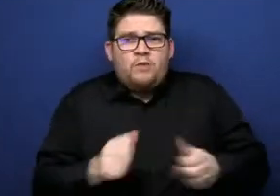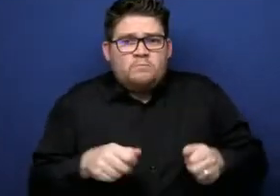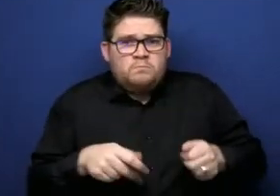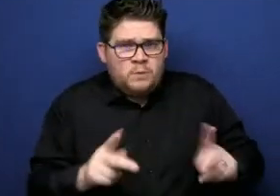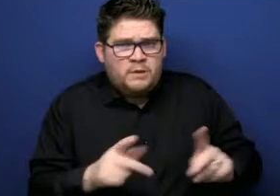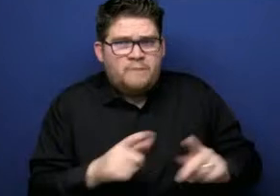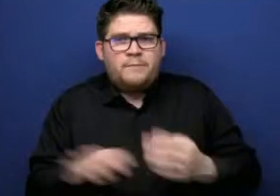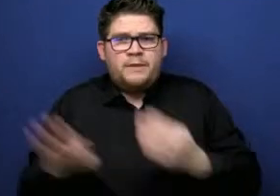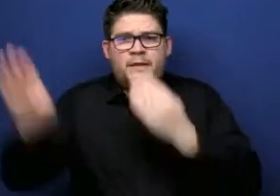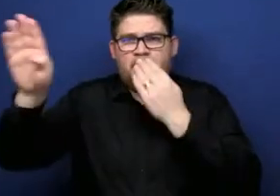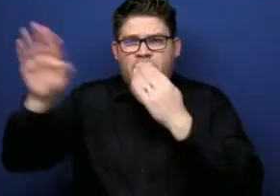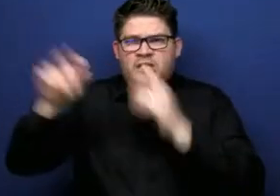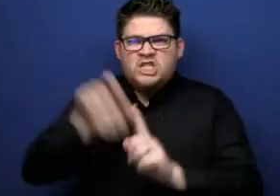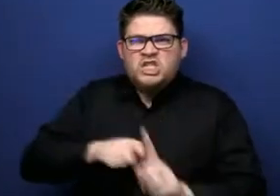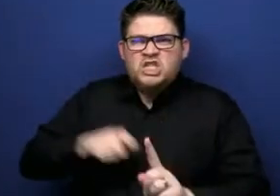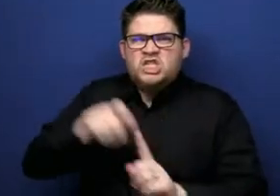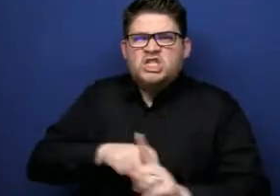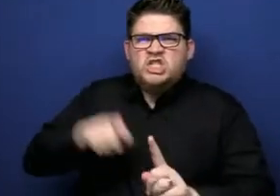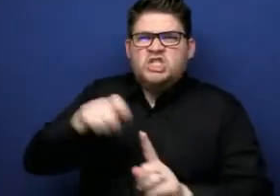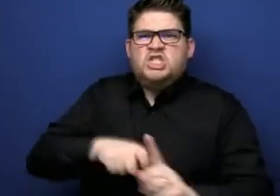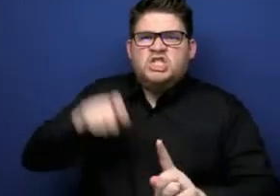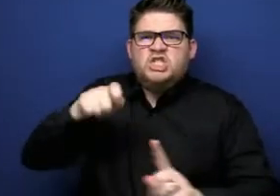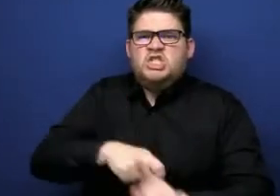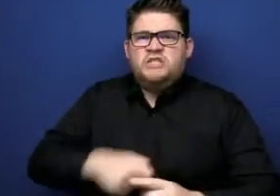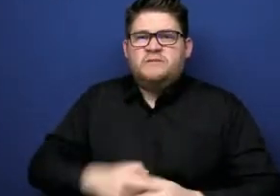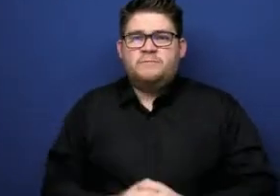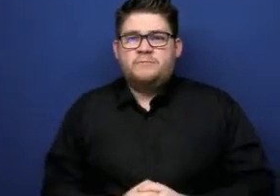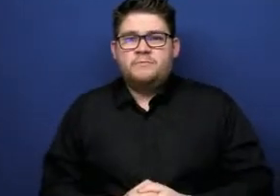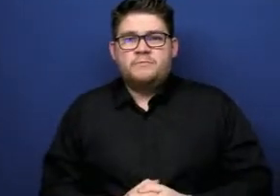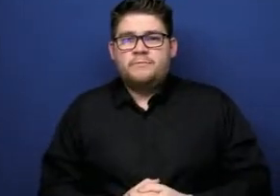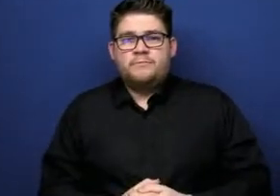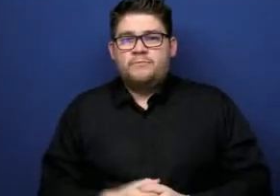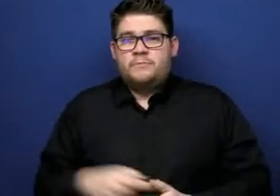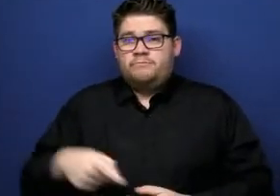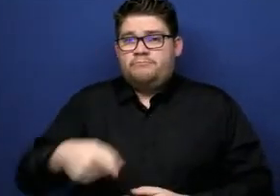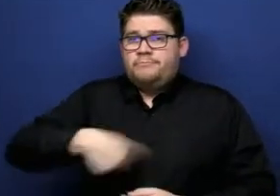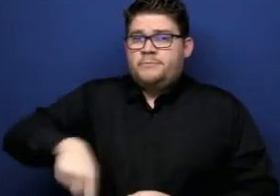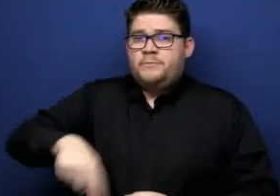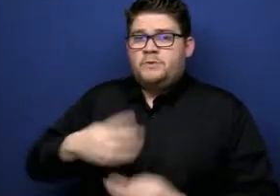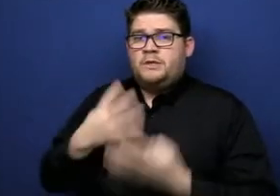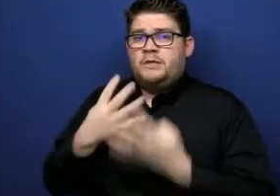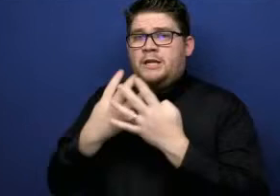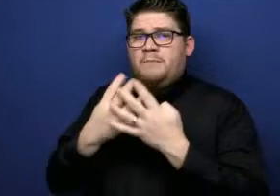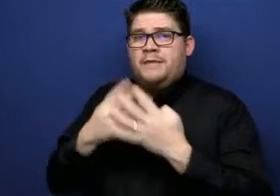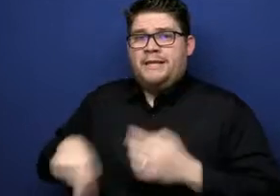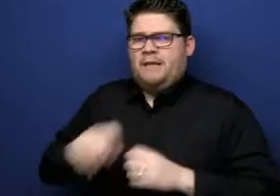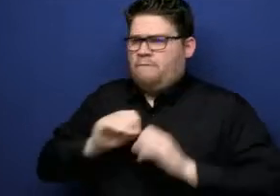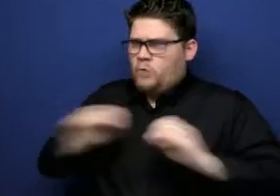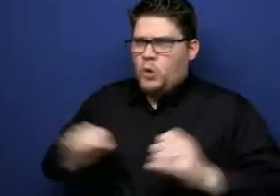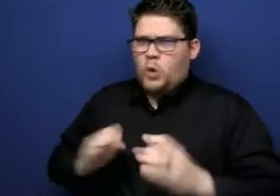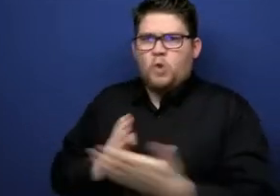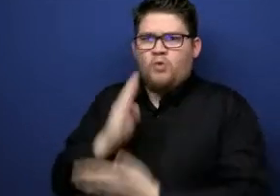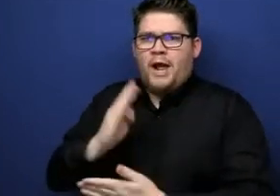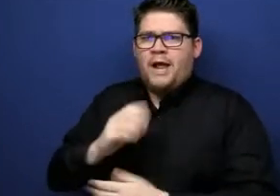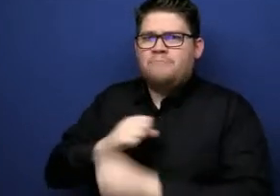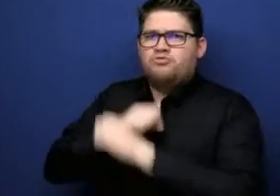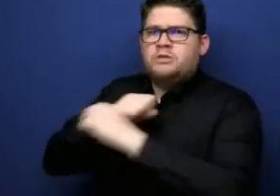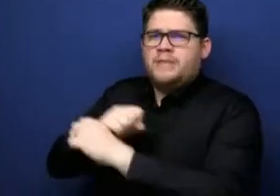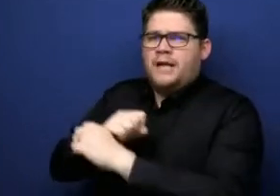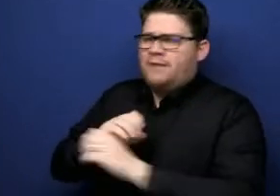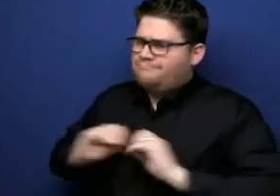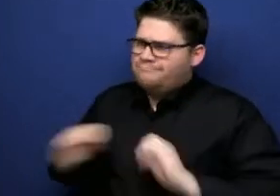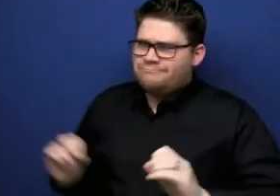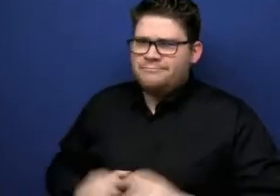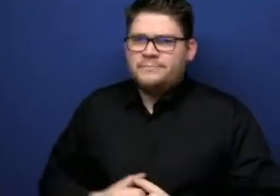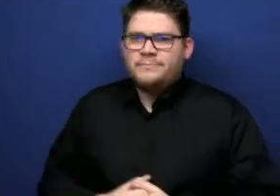persecuted. We in British Columbia had in our midst the most important survivor witness to the Holocaust. While with us, he